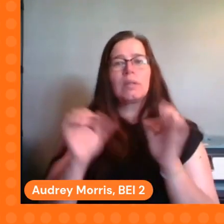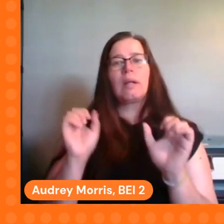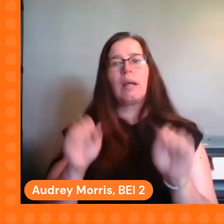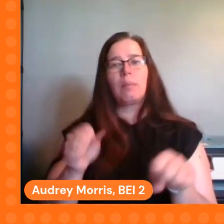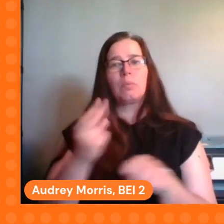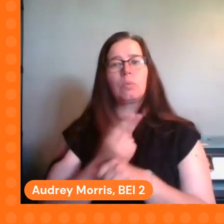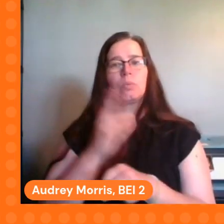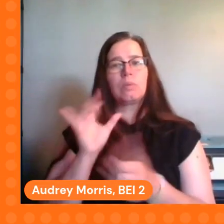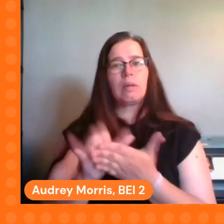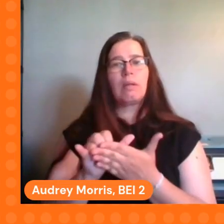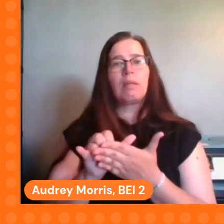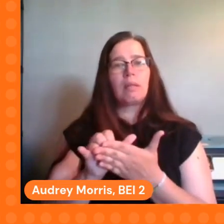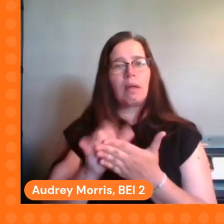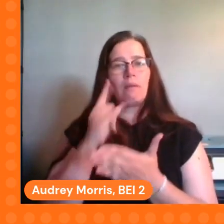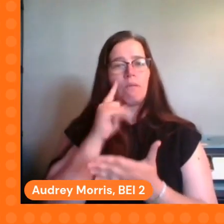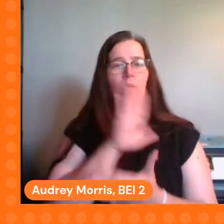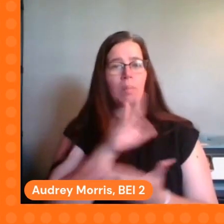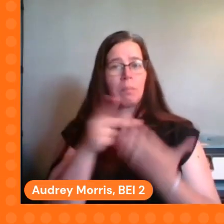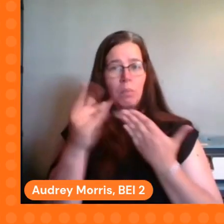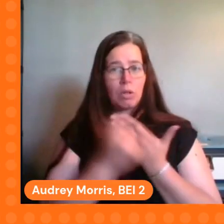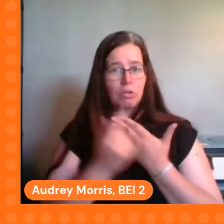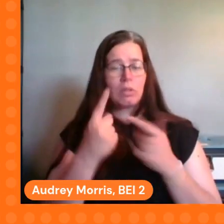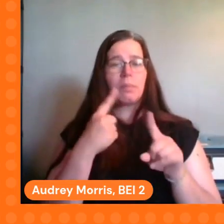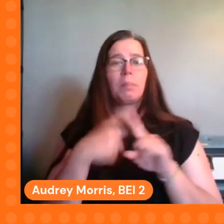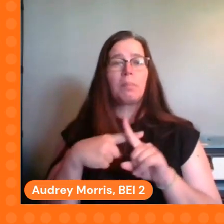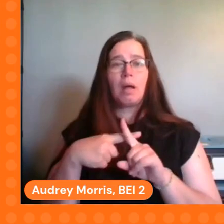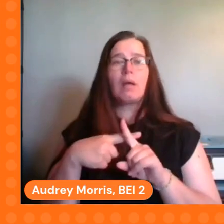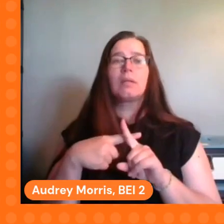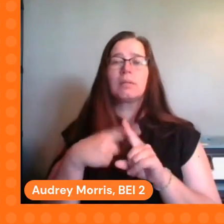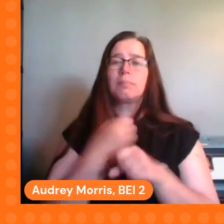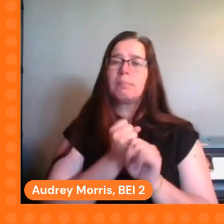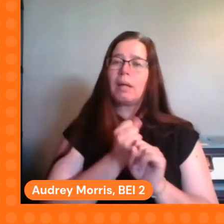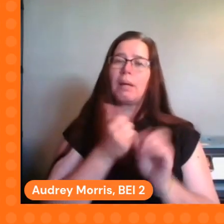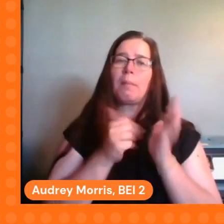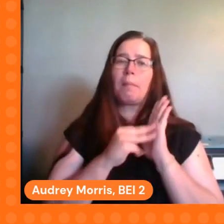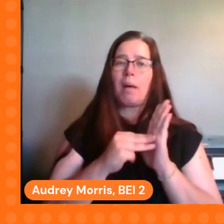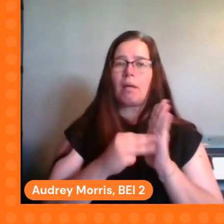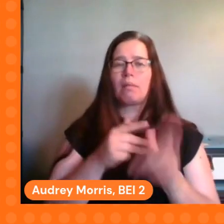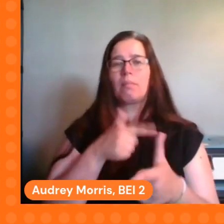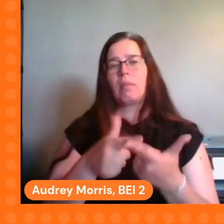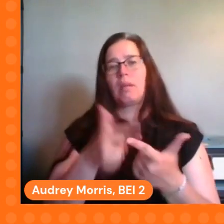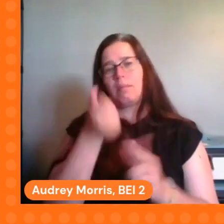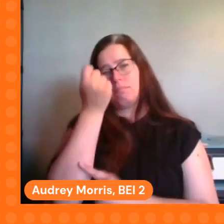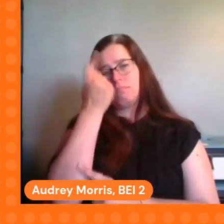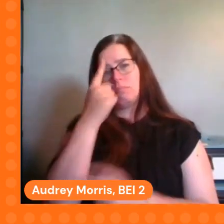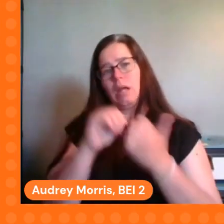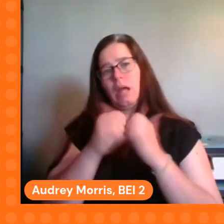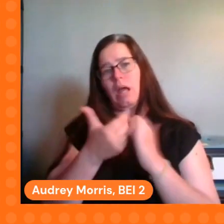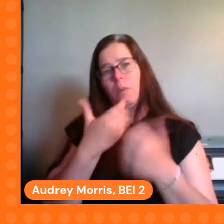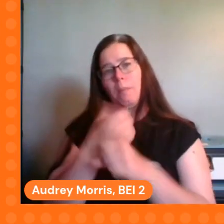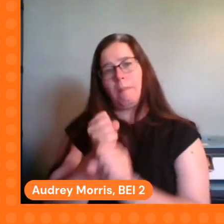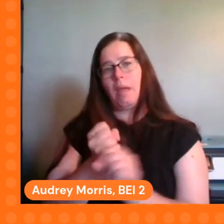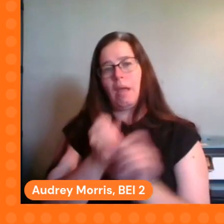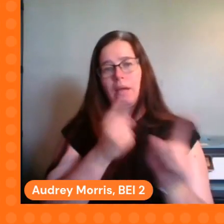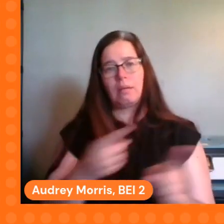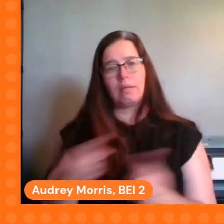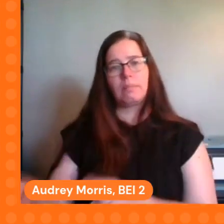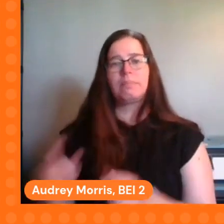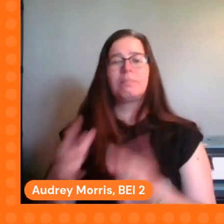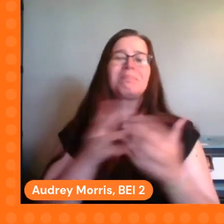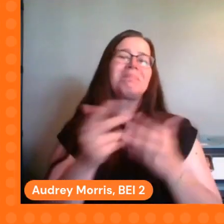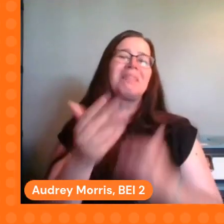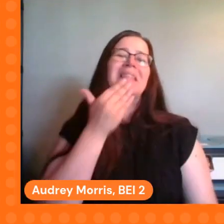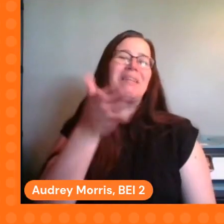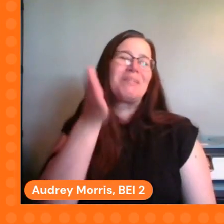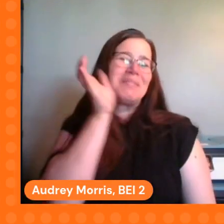generative AI in their projects, but by creating models for themselves, they start to learn a bit about how these things are made. Anyway, thank you for